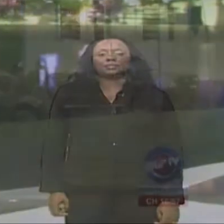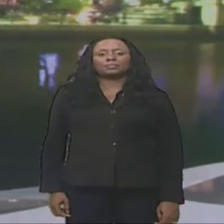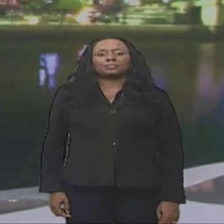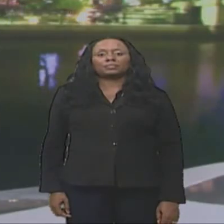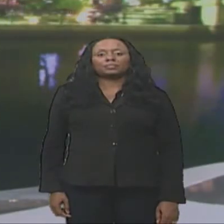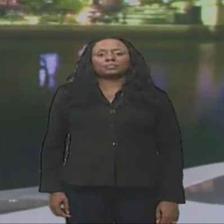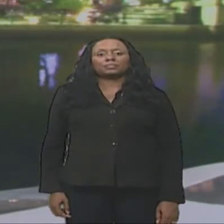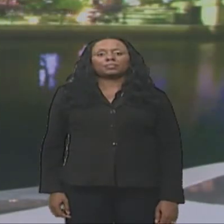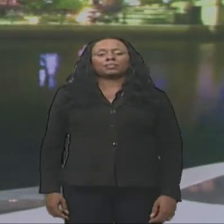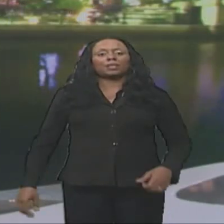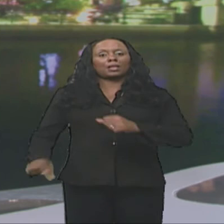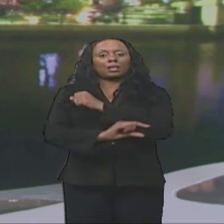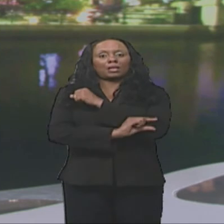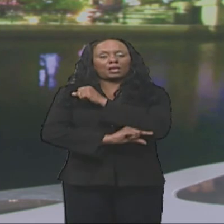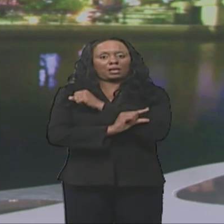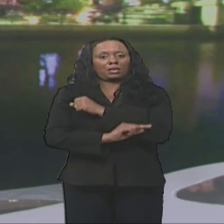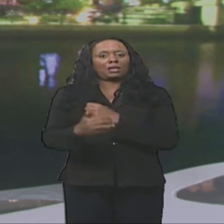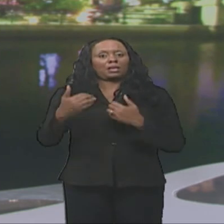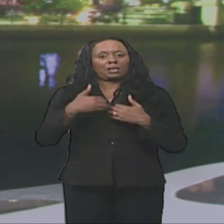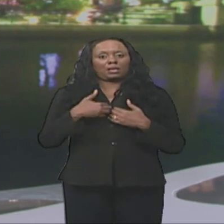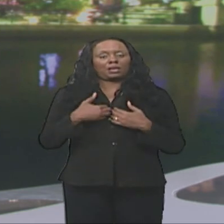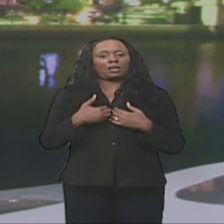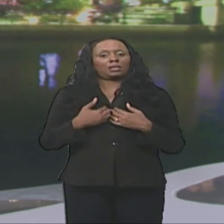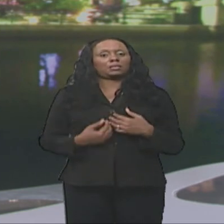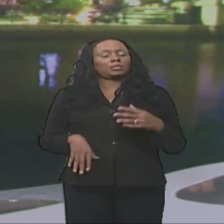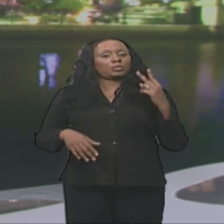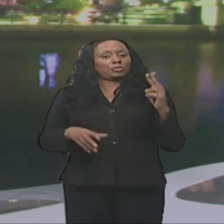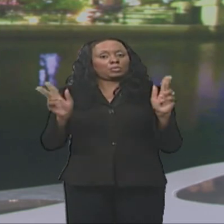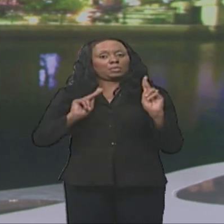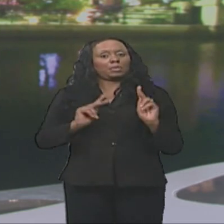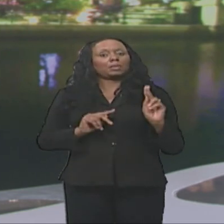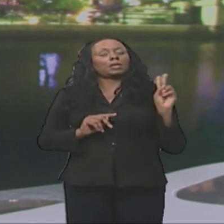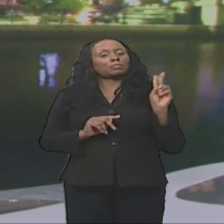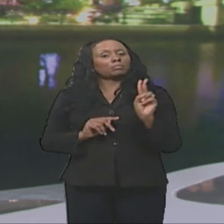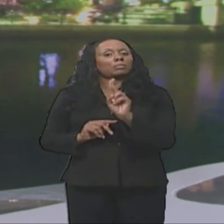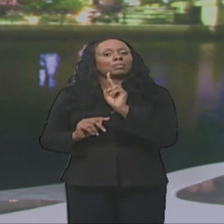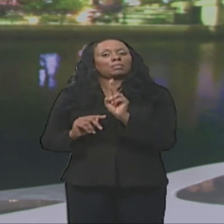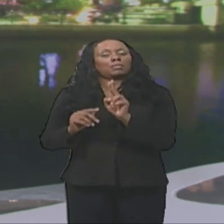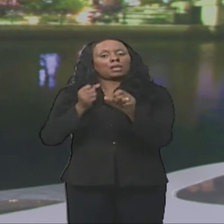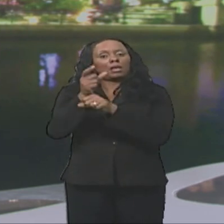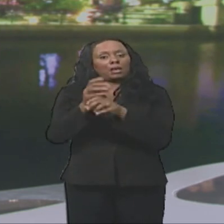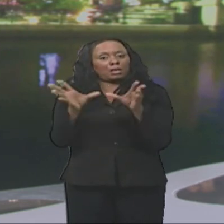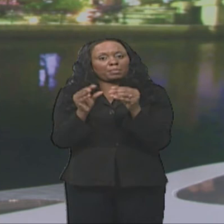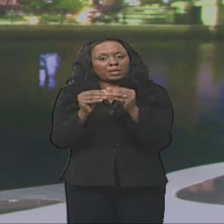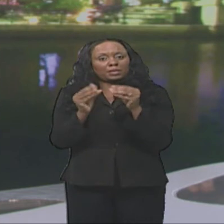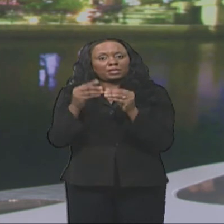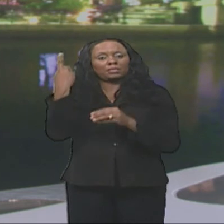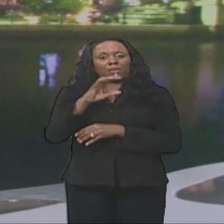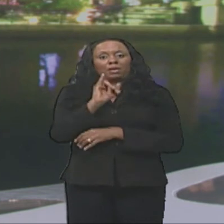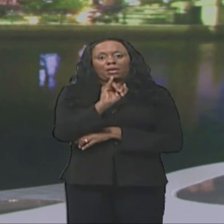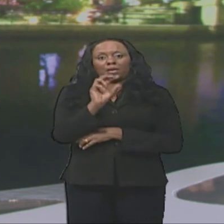borders. Guyana is sending a 2-member delegation to the annual meetings of the Boards of Governors of the